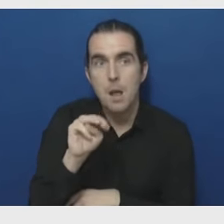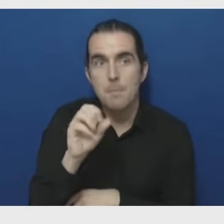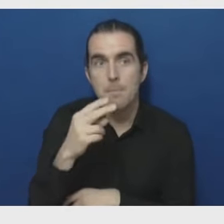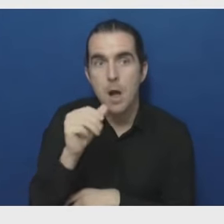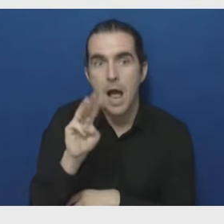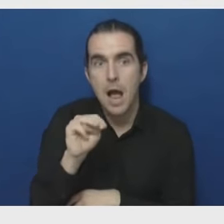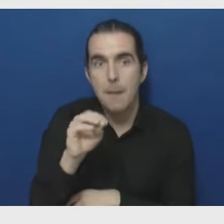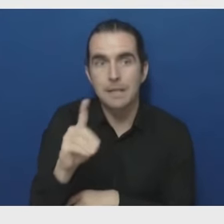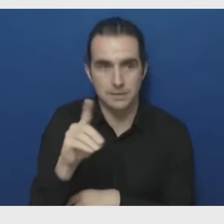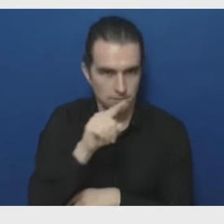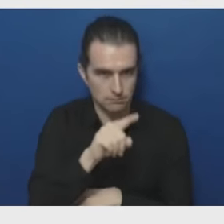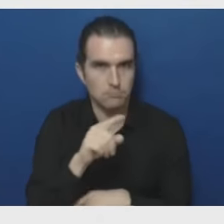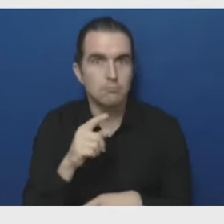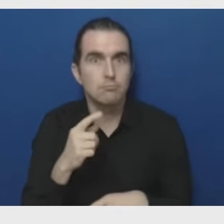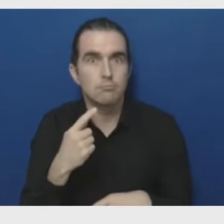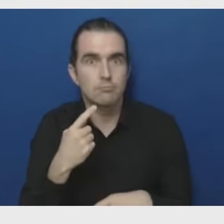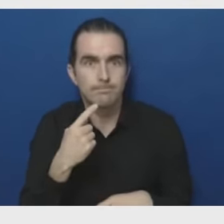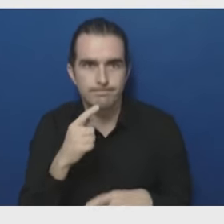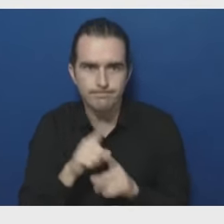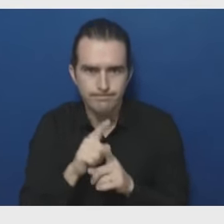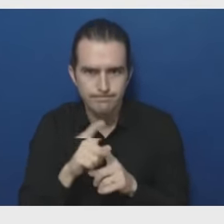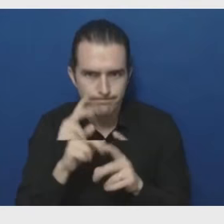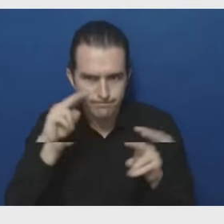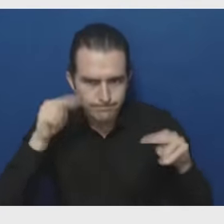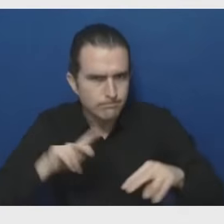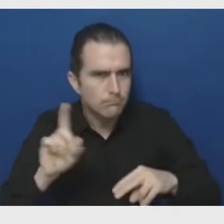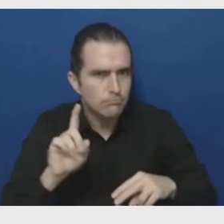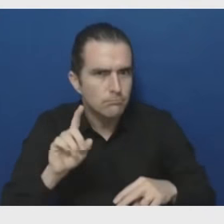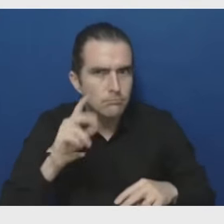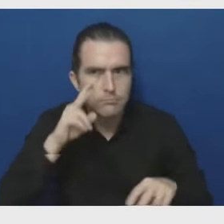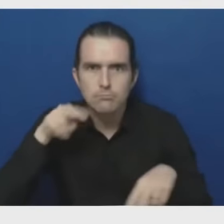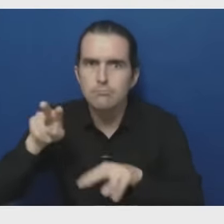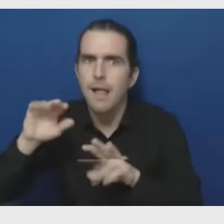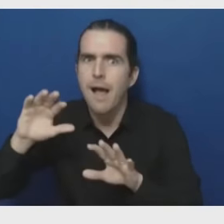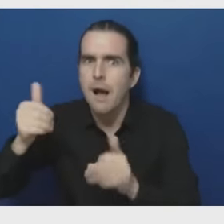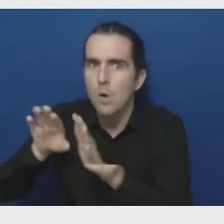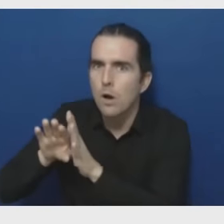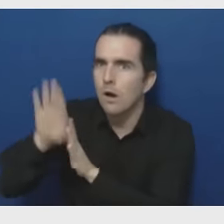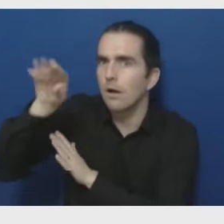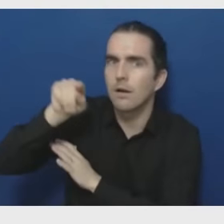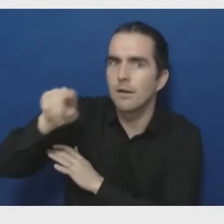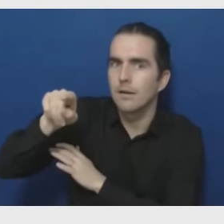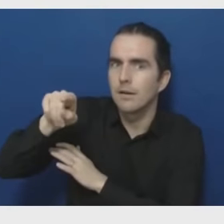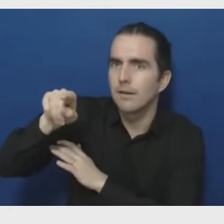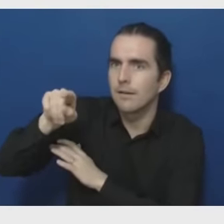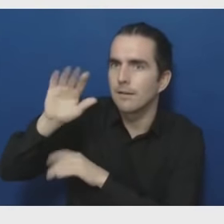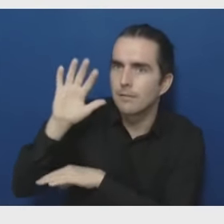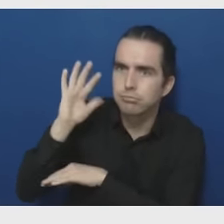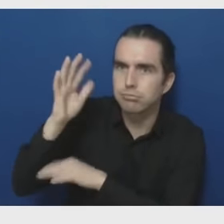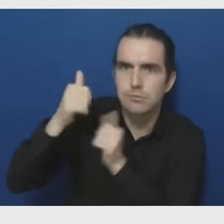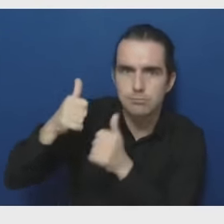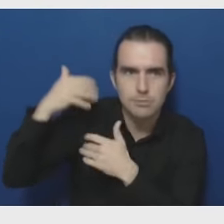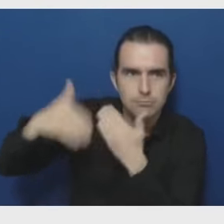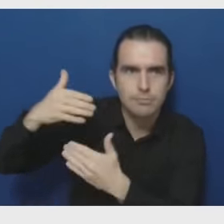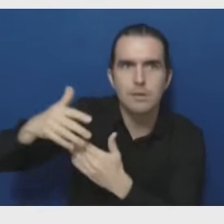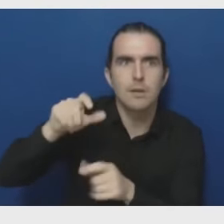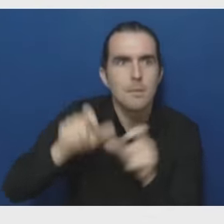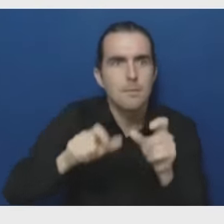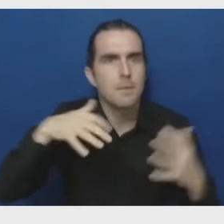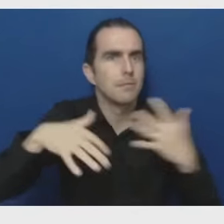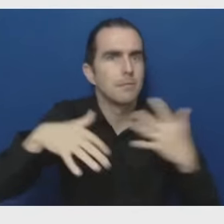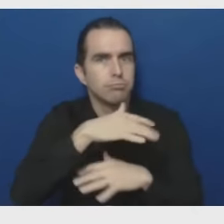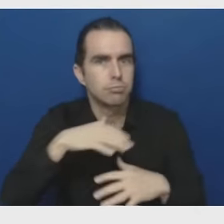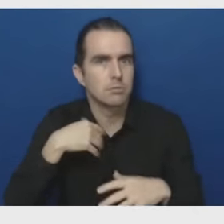fingers, as we're, on worrying element of climate finance, and of course the 100 billion commitment that is still